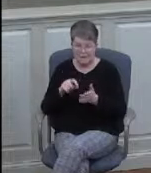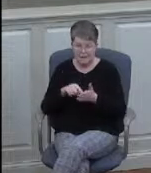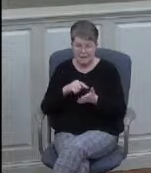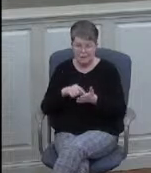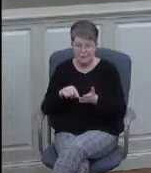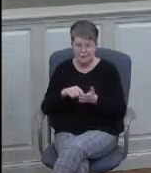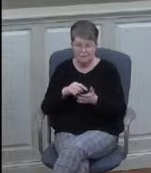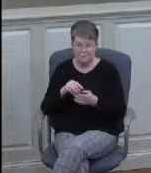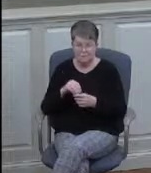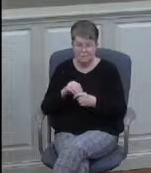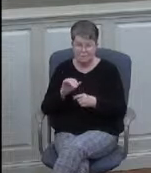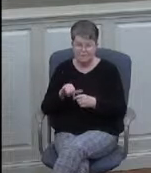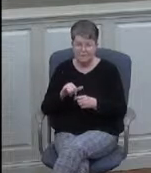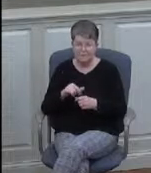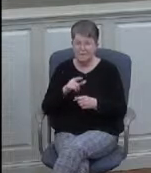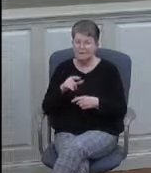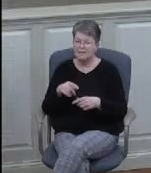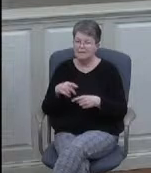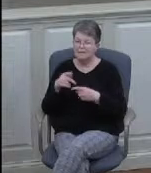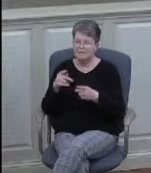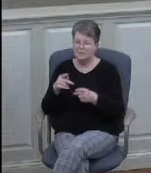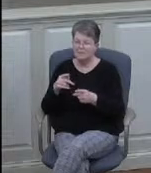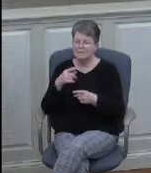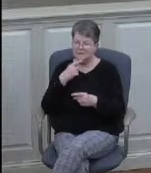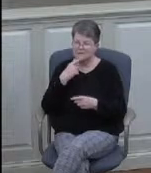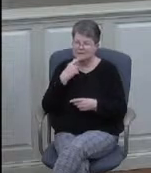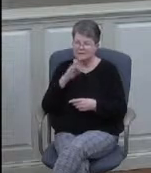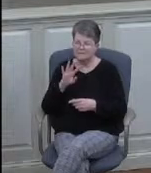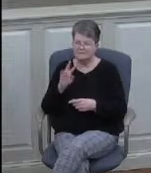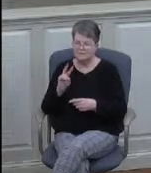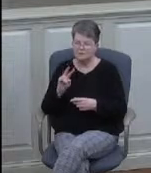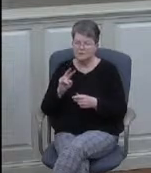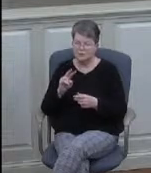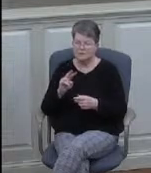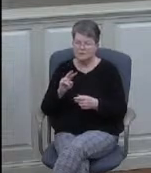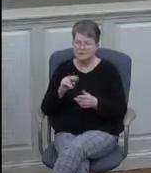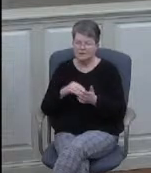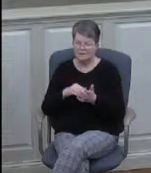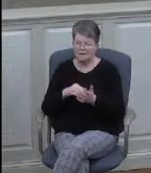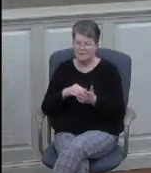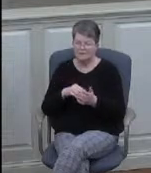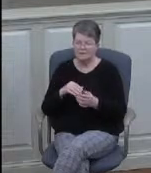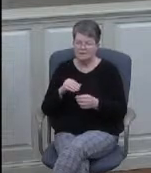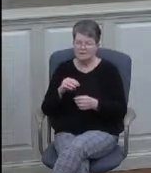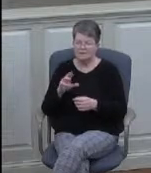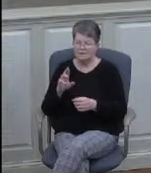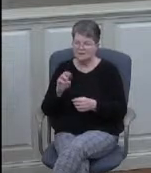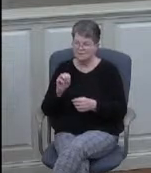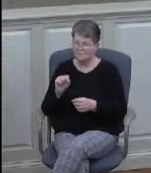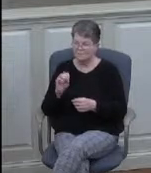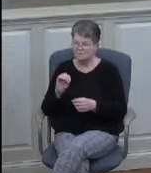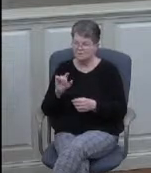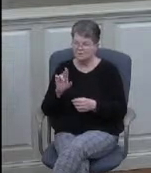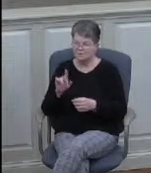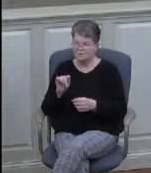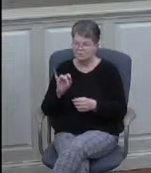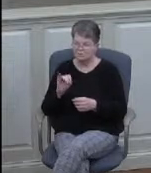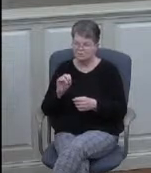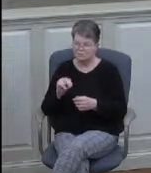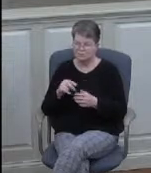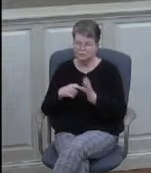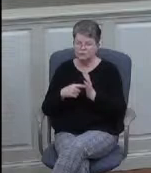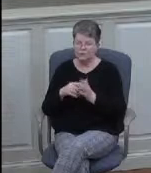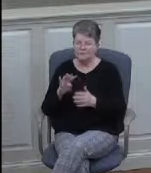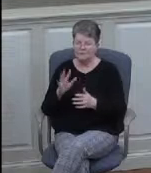what? In the proposal, it calls for 42. I believe in the resolution, it shows 45. That would have just been